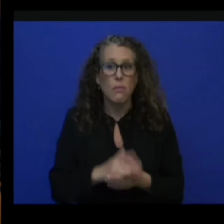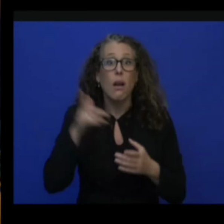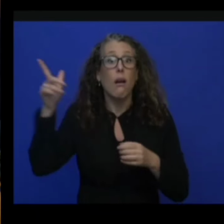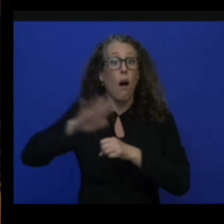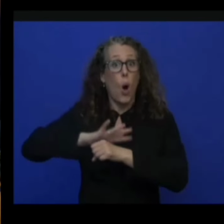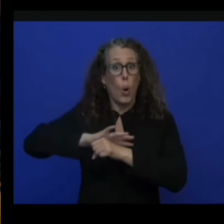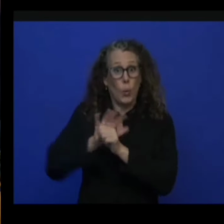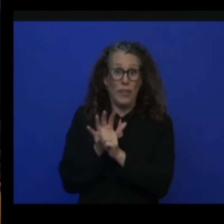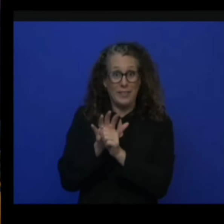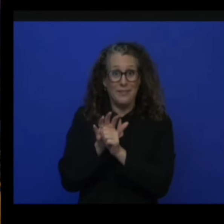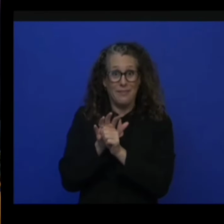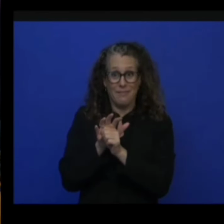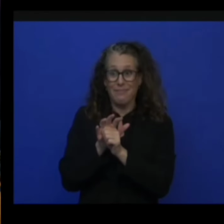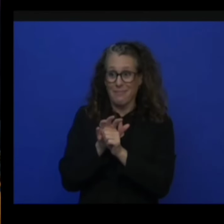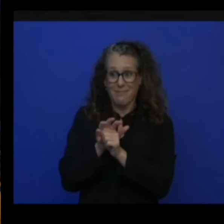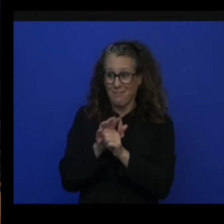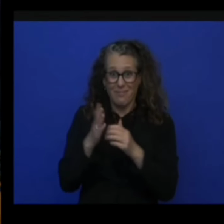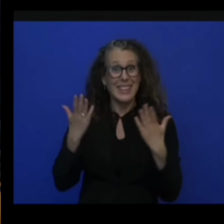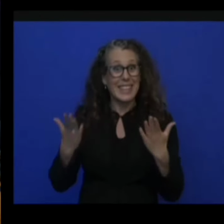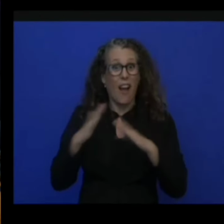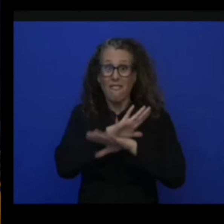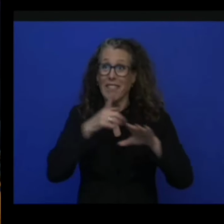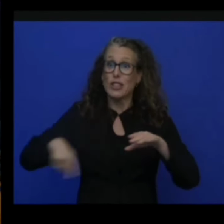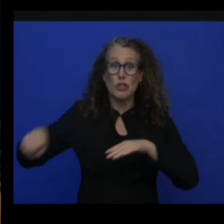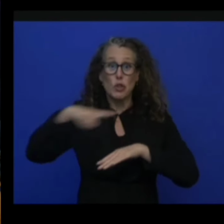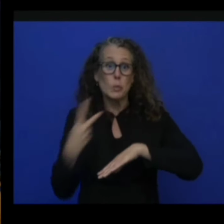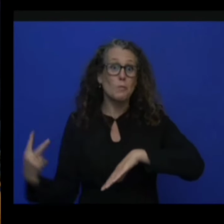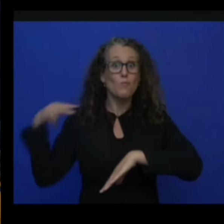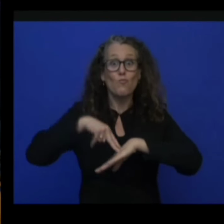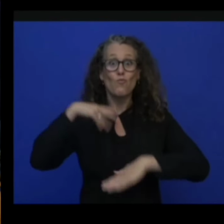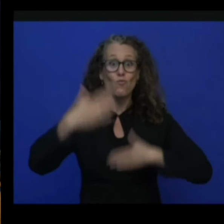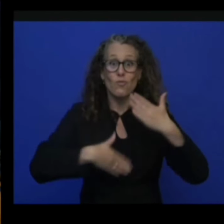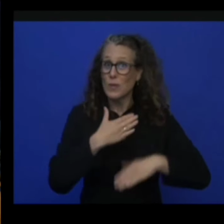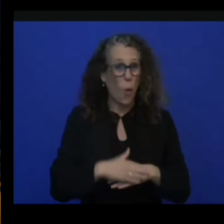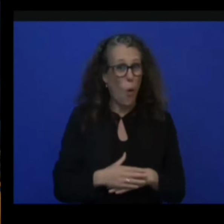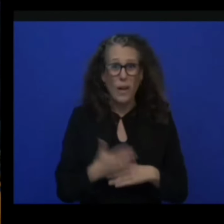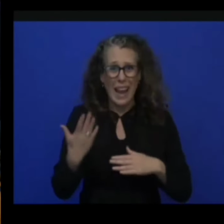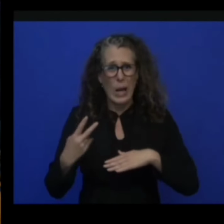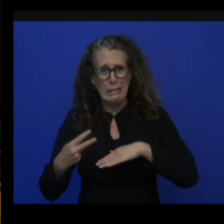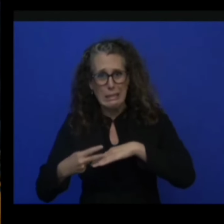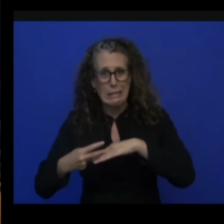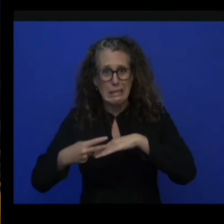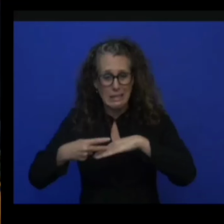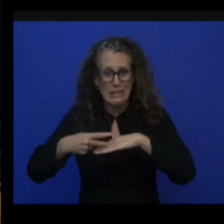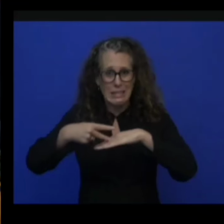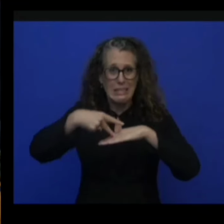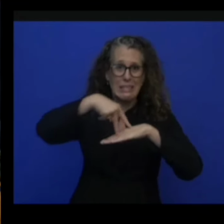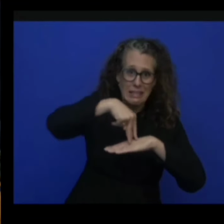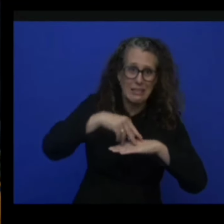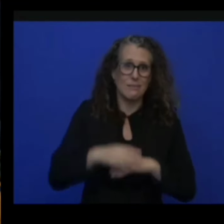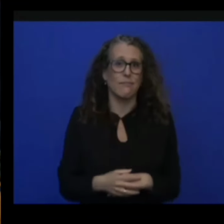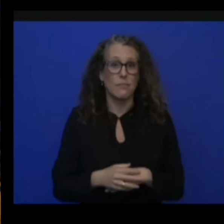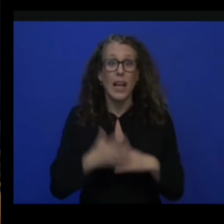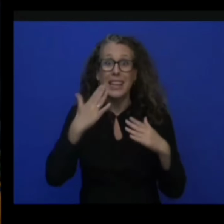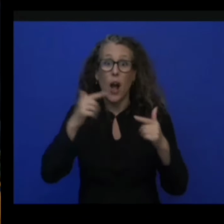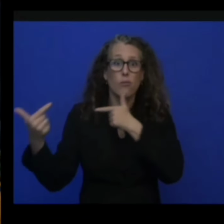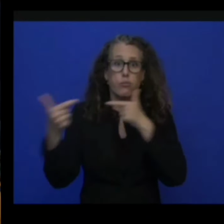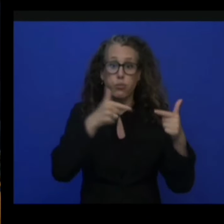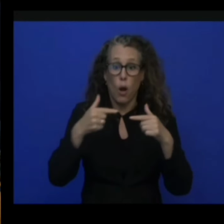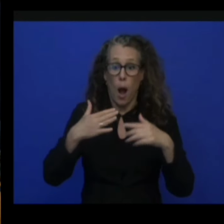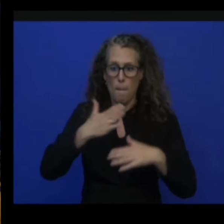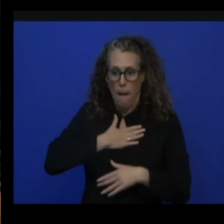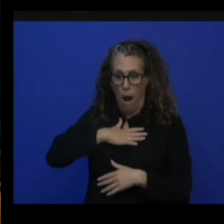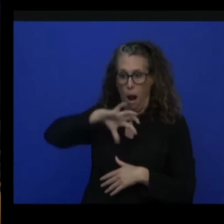still struggling to recover, to escalating conflicts that defy borders, and from the